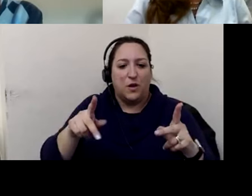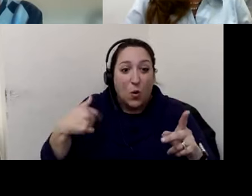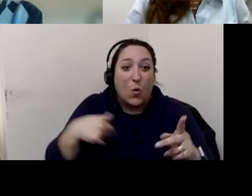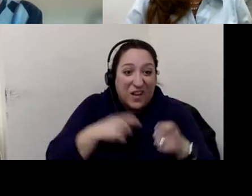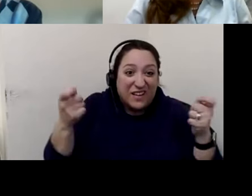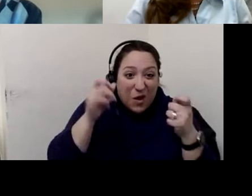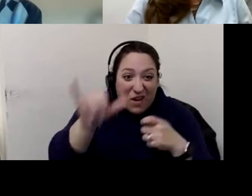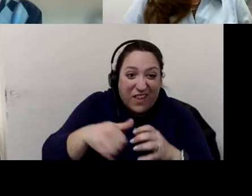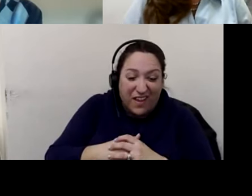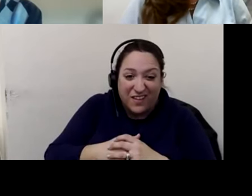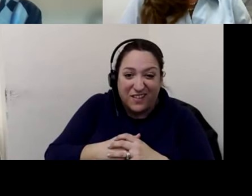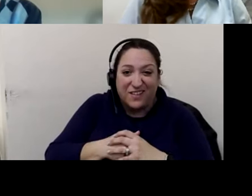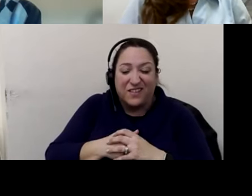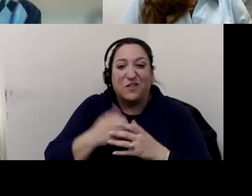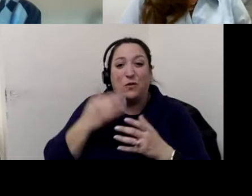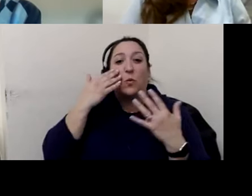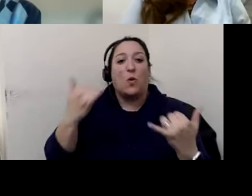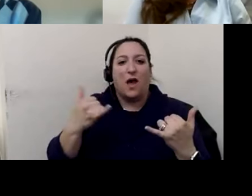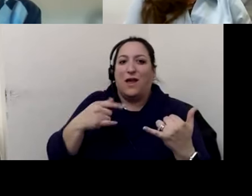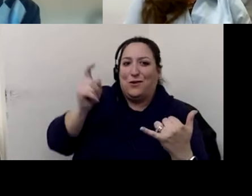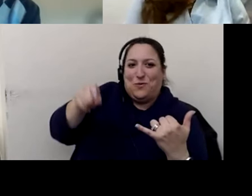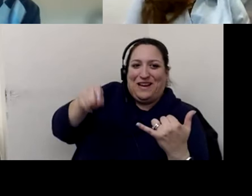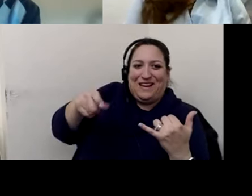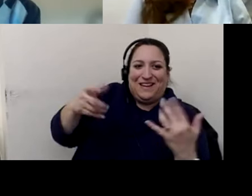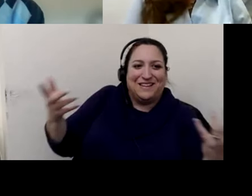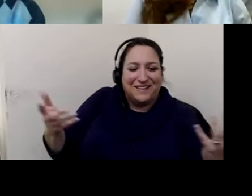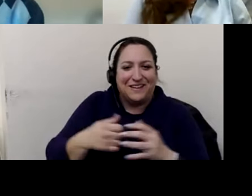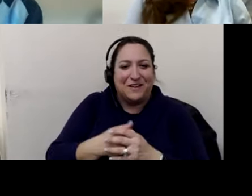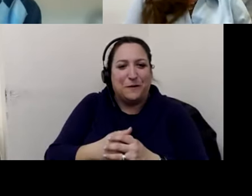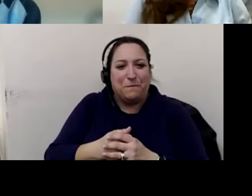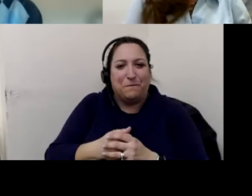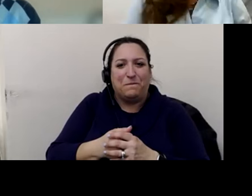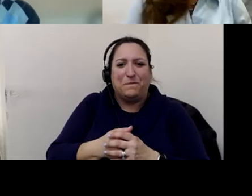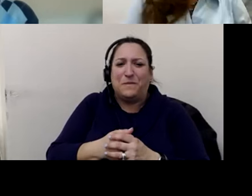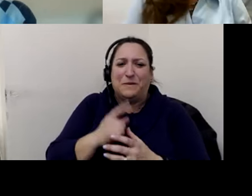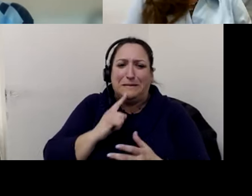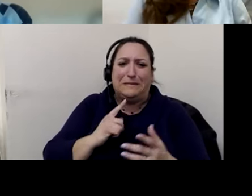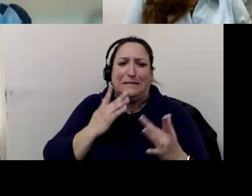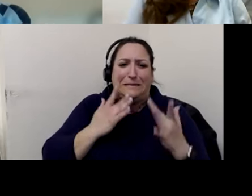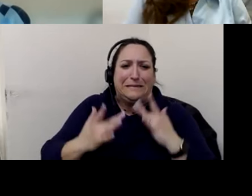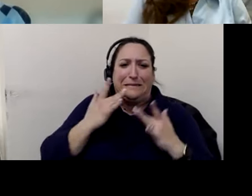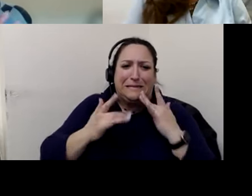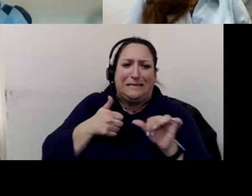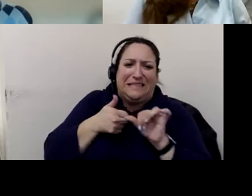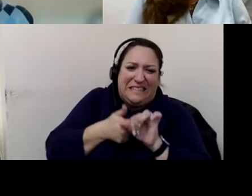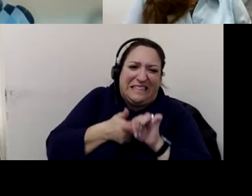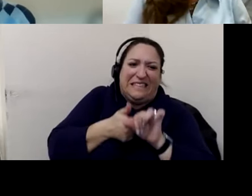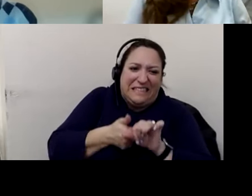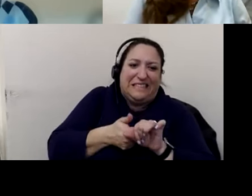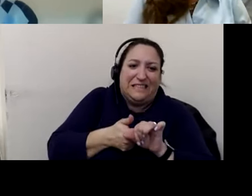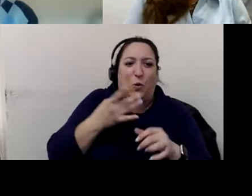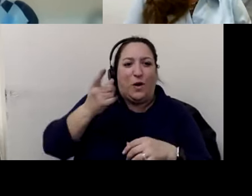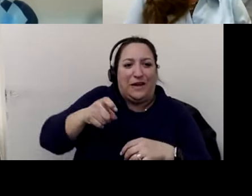celebrated it because it was what was needed, and we were barely keeping up with what was needed. When I